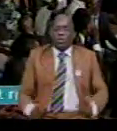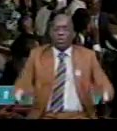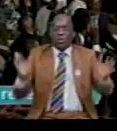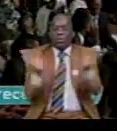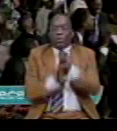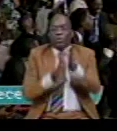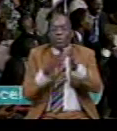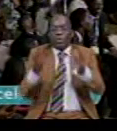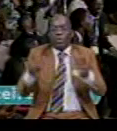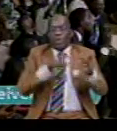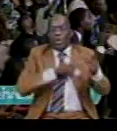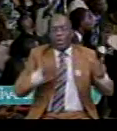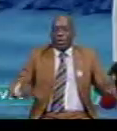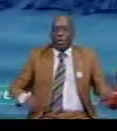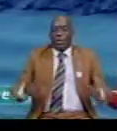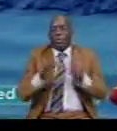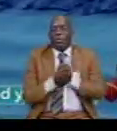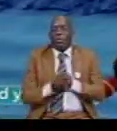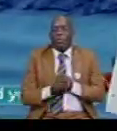Praise the Lord.